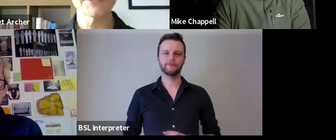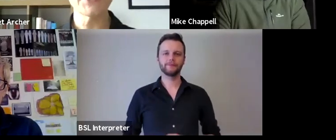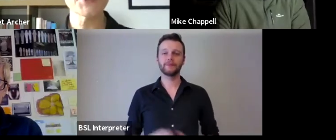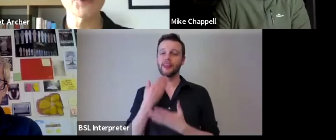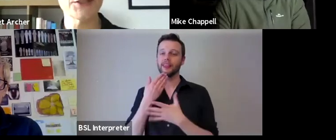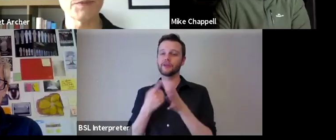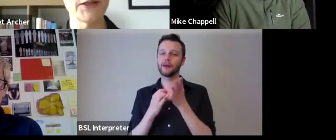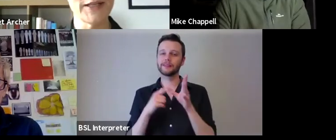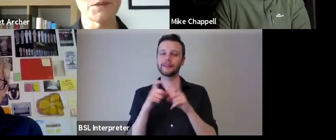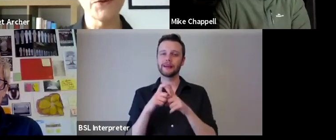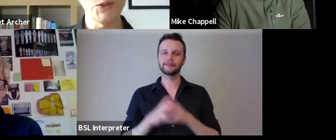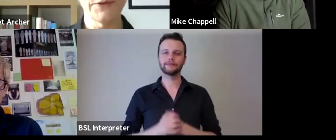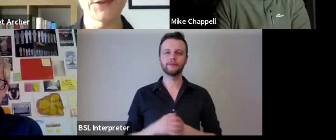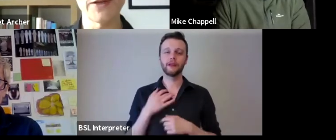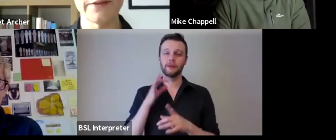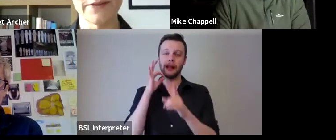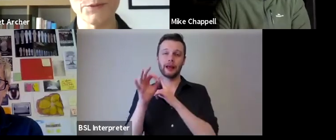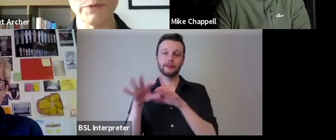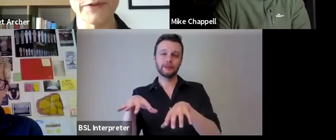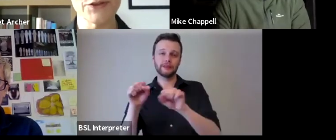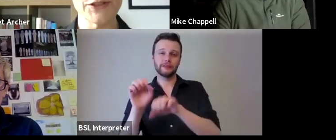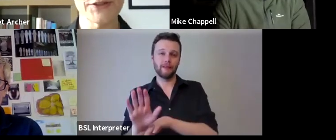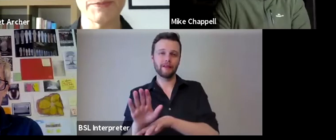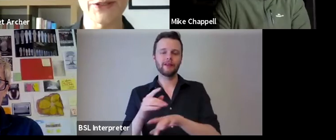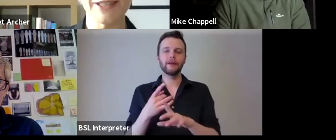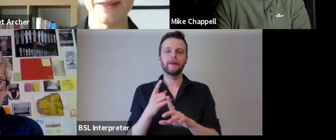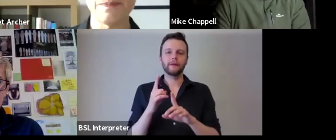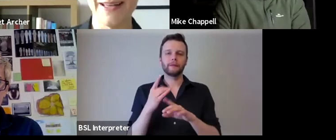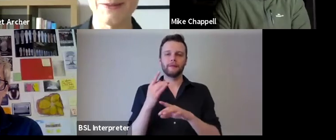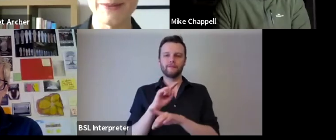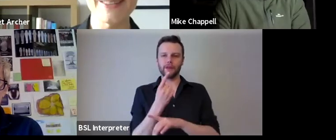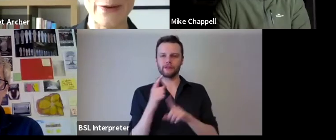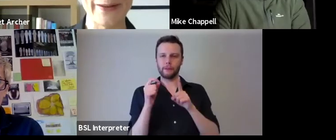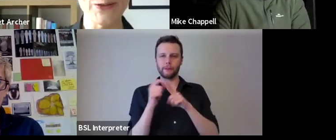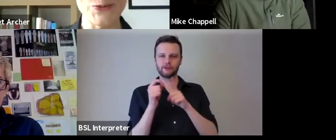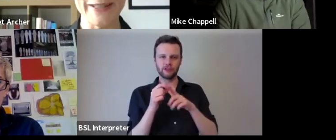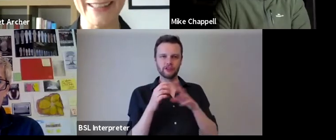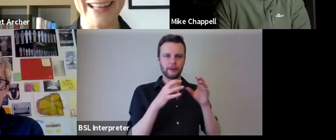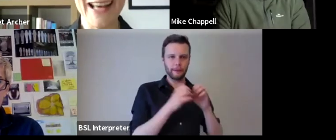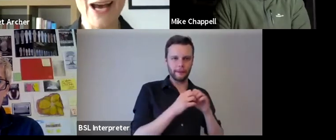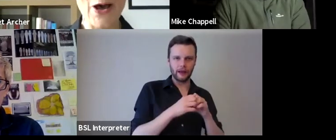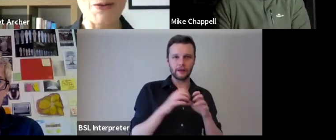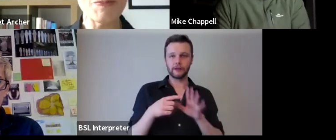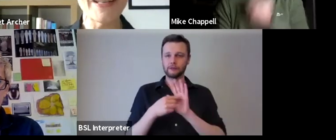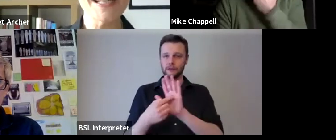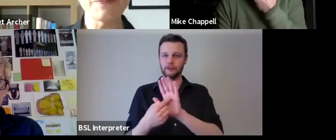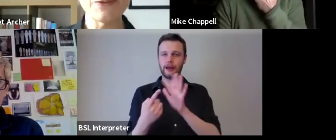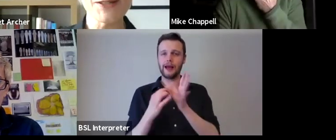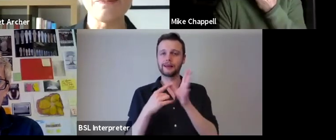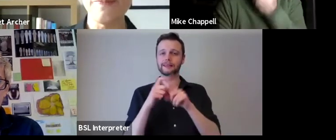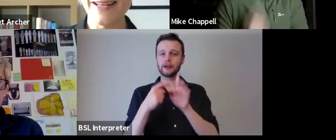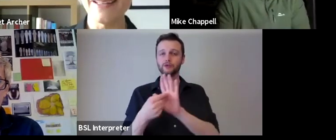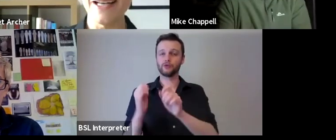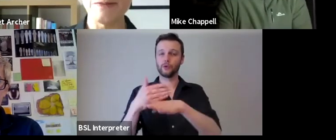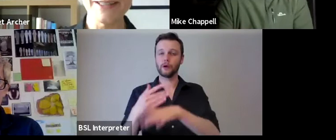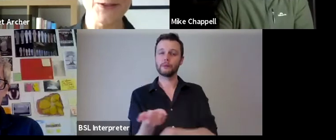And I'm going to ask you to begin in a moment when we've introduced Patricia and Ben with showing your work. But let's move on